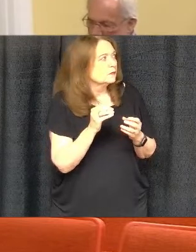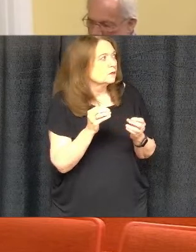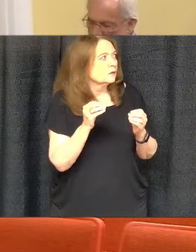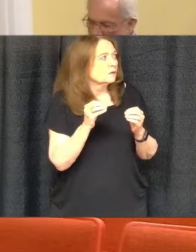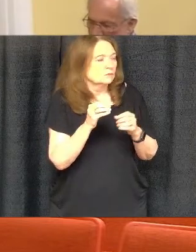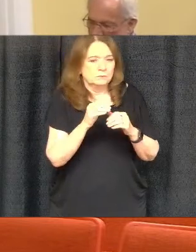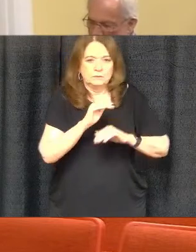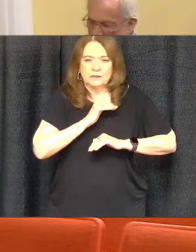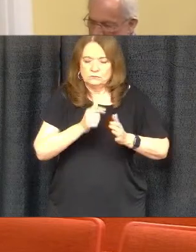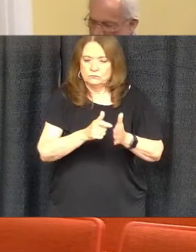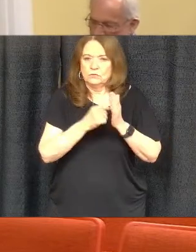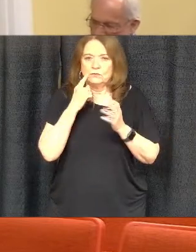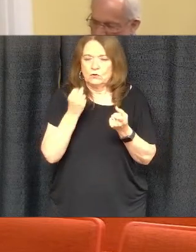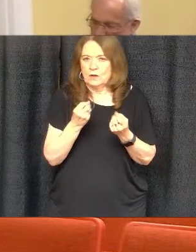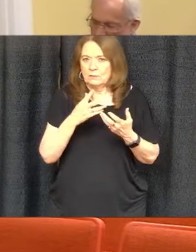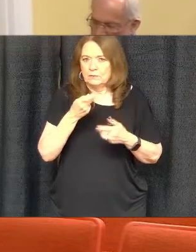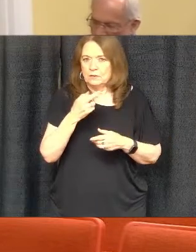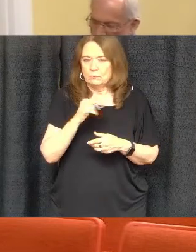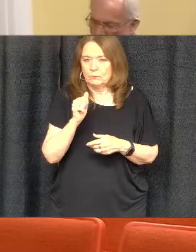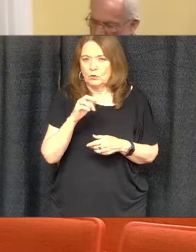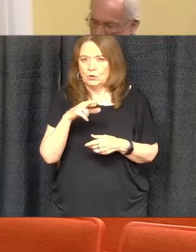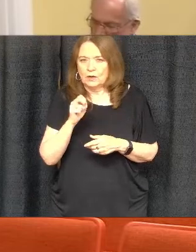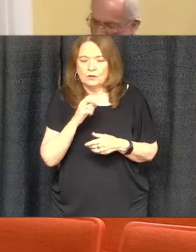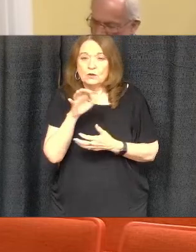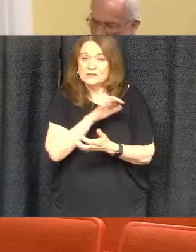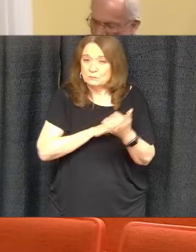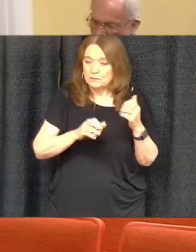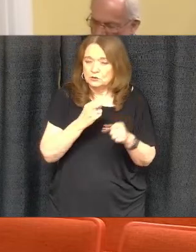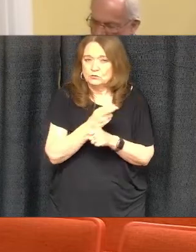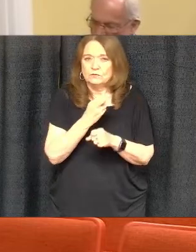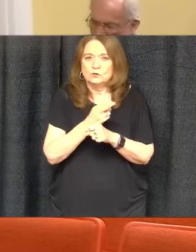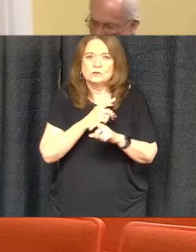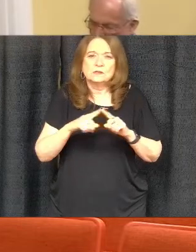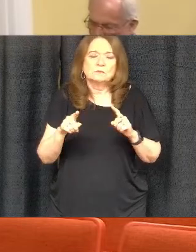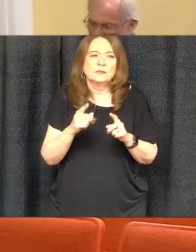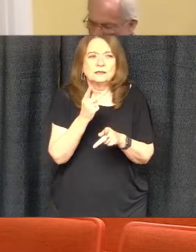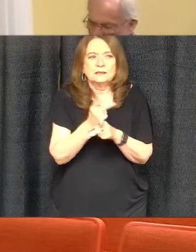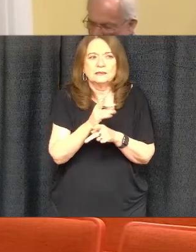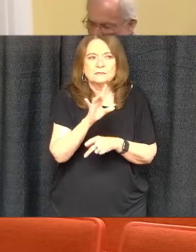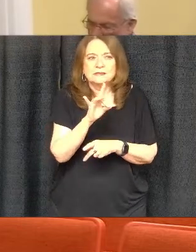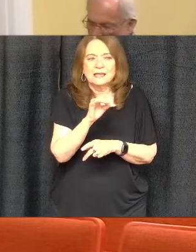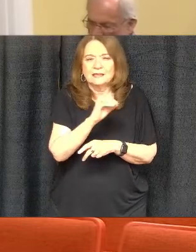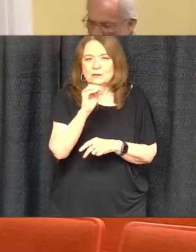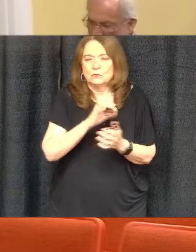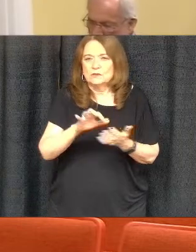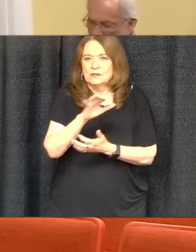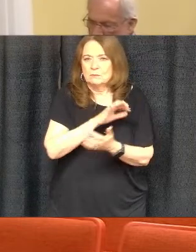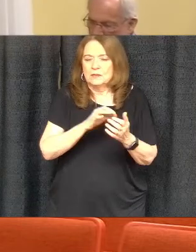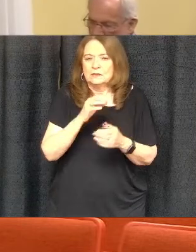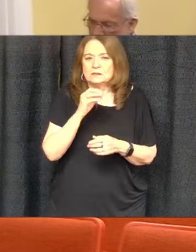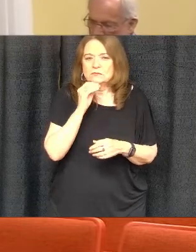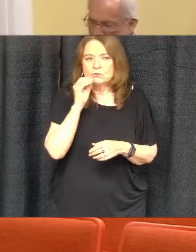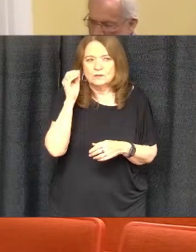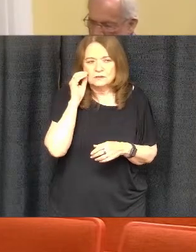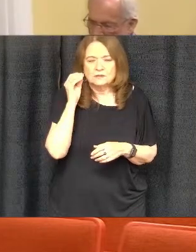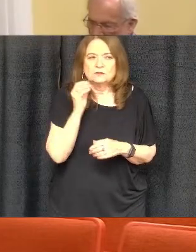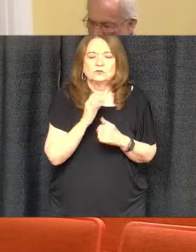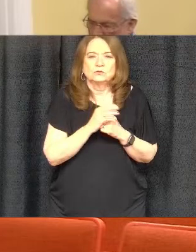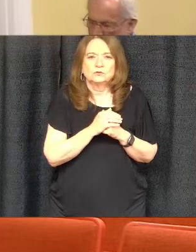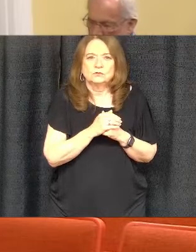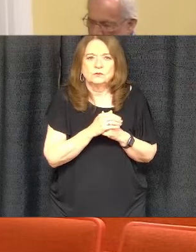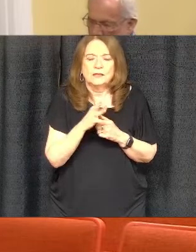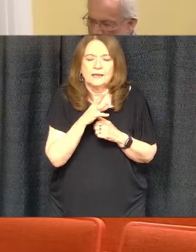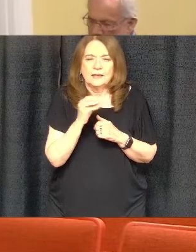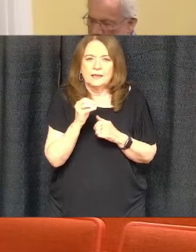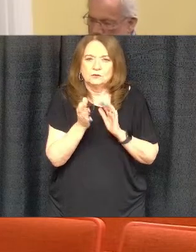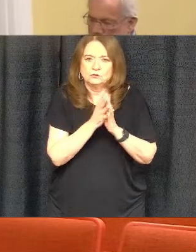40. It does have a mixture of uses, but still retains 80% mix of residential. A